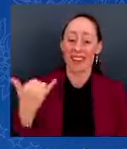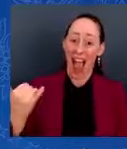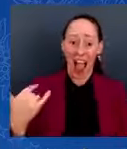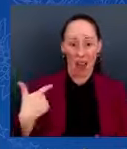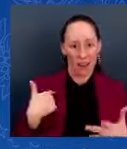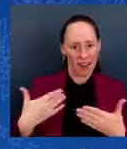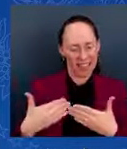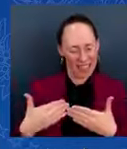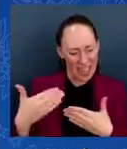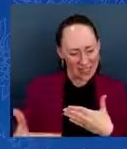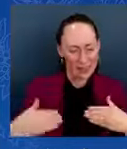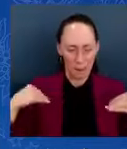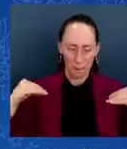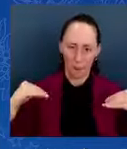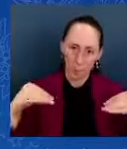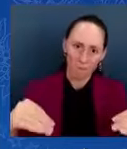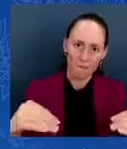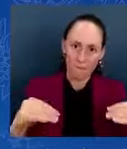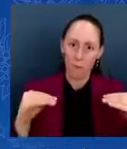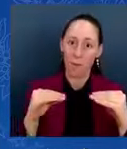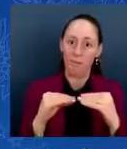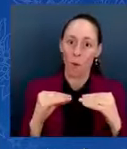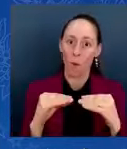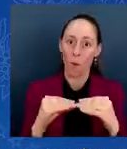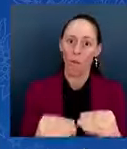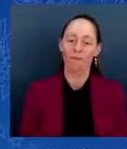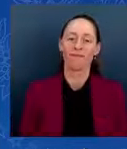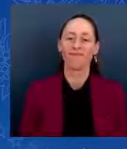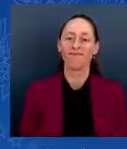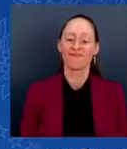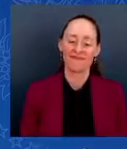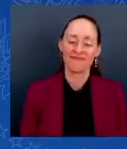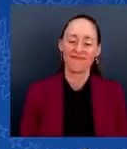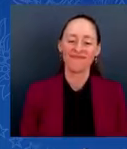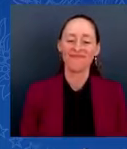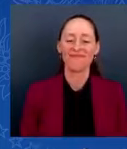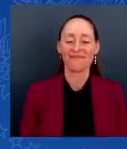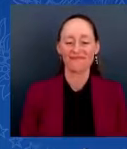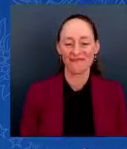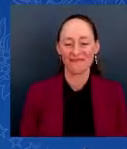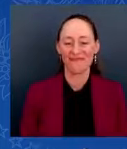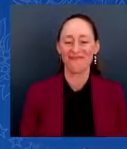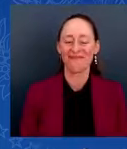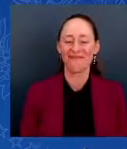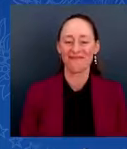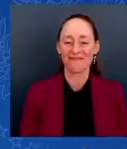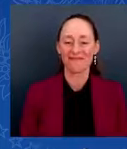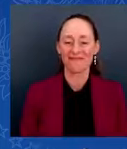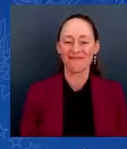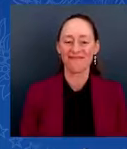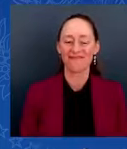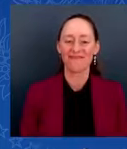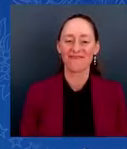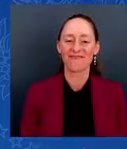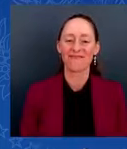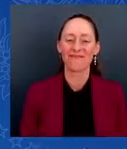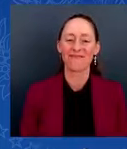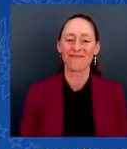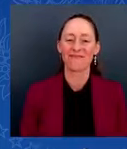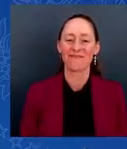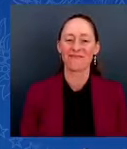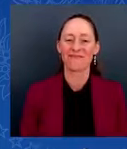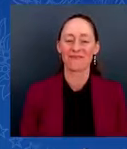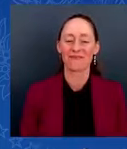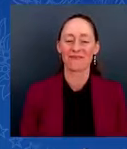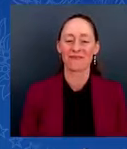Joe. Thank you, Joe. Thank you, Joe. Thank you, Joe. Thank you, Joe. Thank